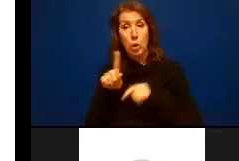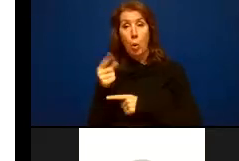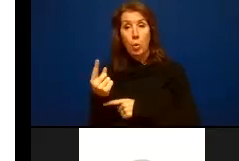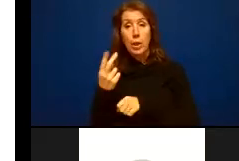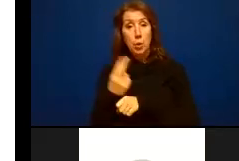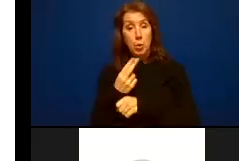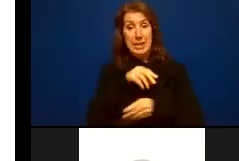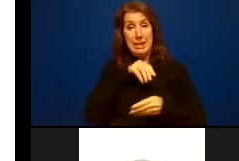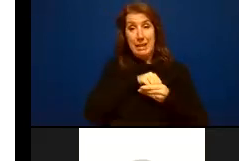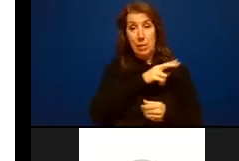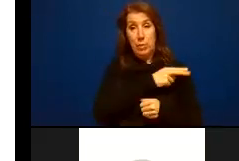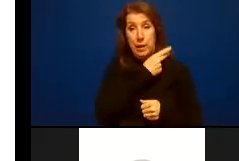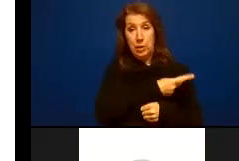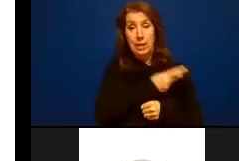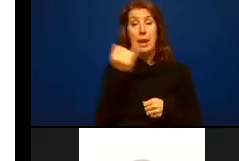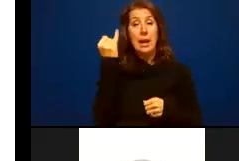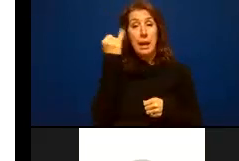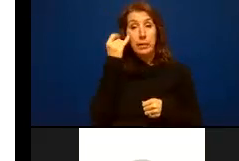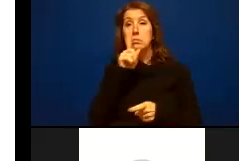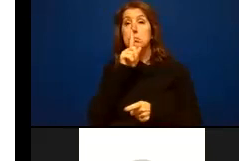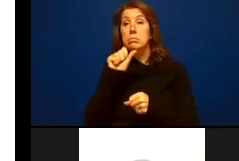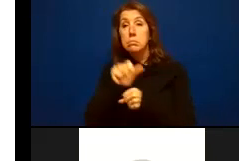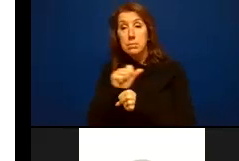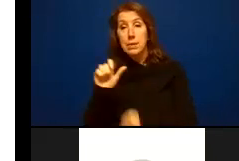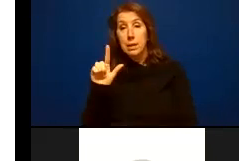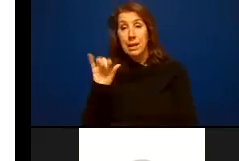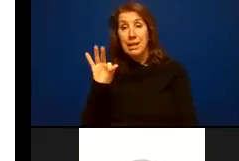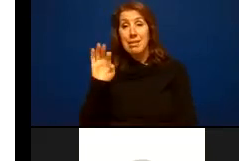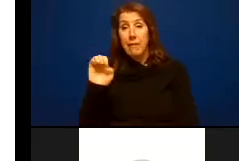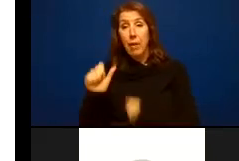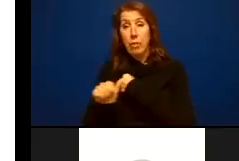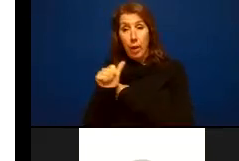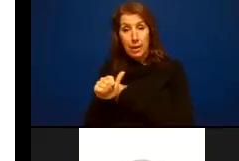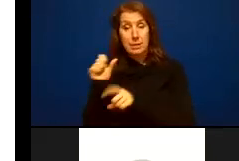inpatient care where there are life-threatening circumstances,